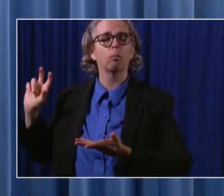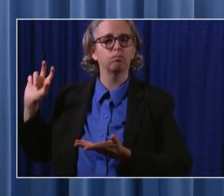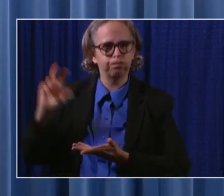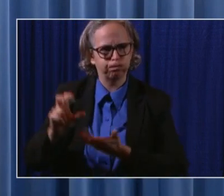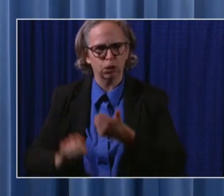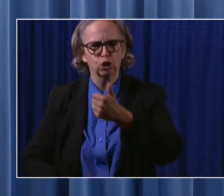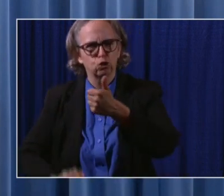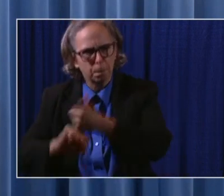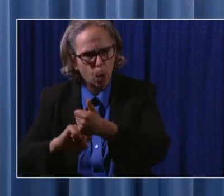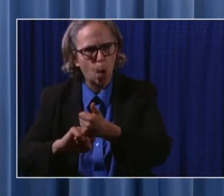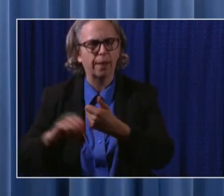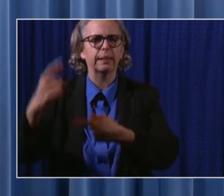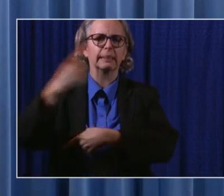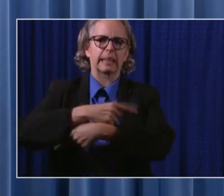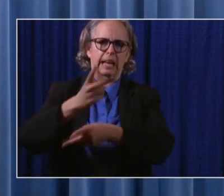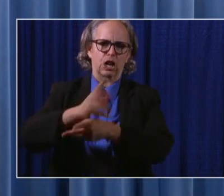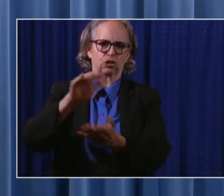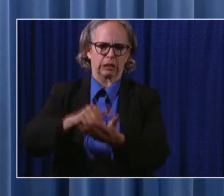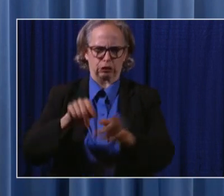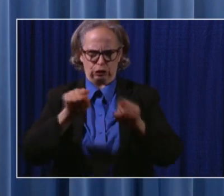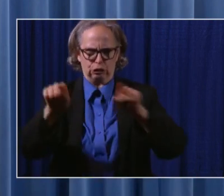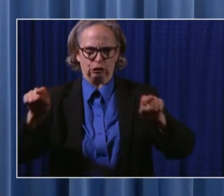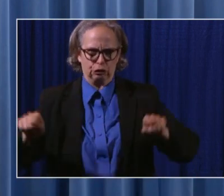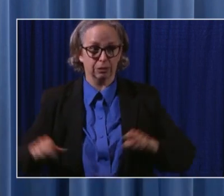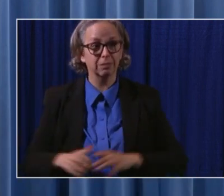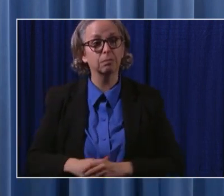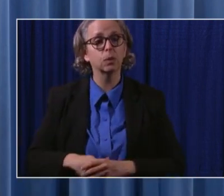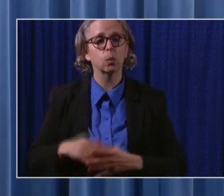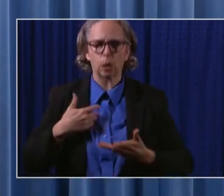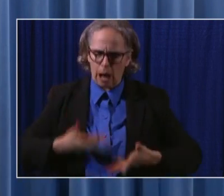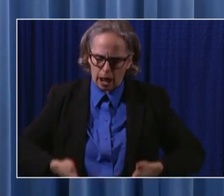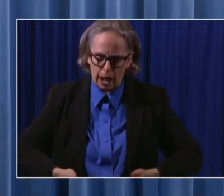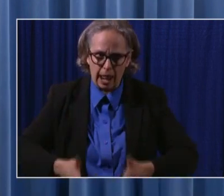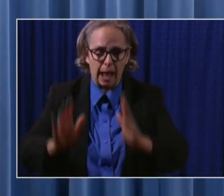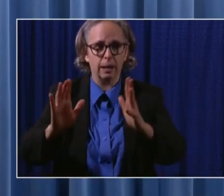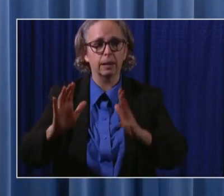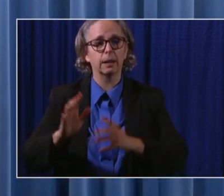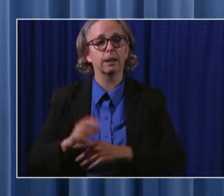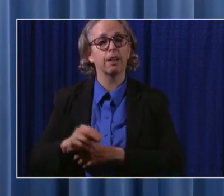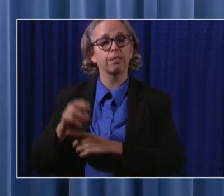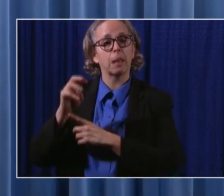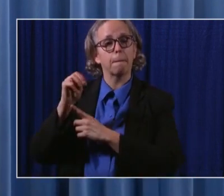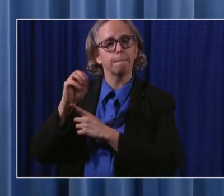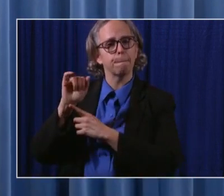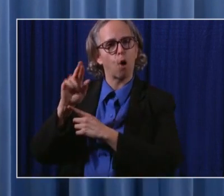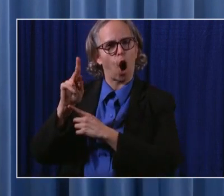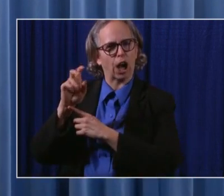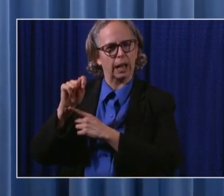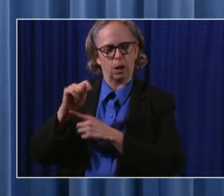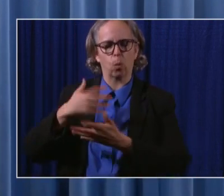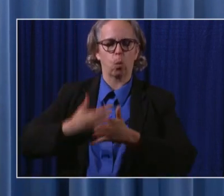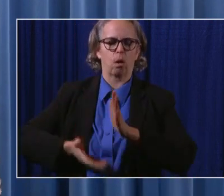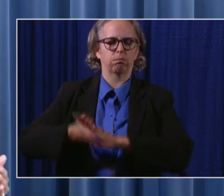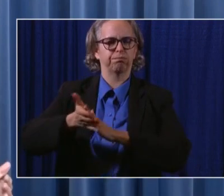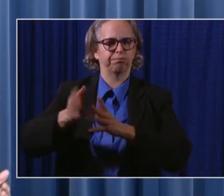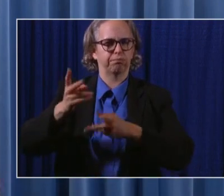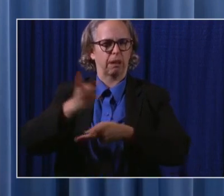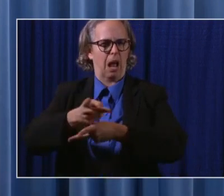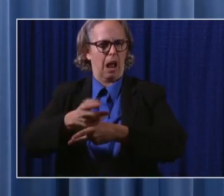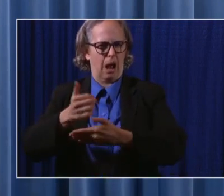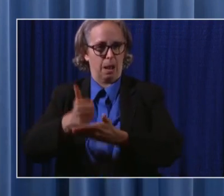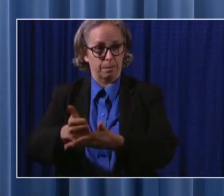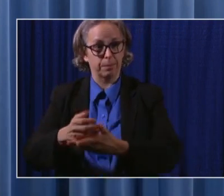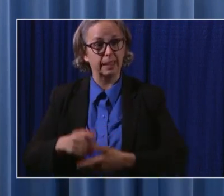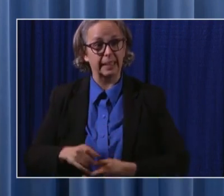basically, we would let the market control the daycares that wanted to operate under a smaller ratio, and we would give them the subsidy. That